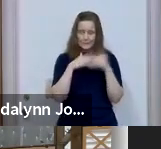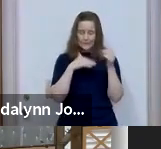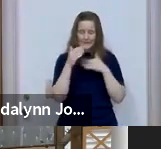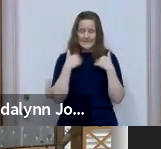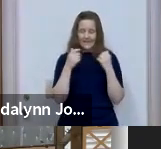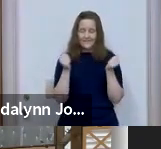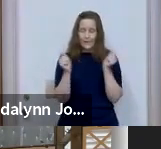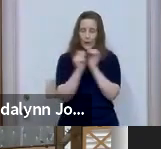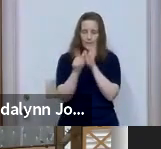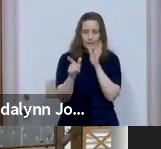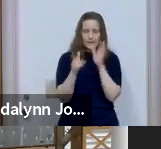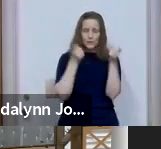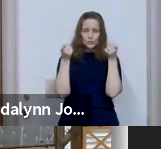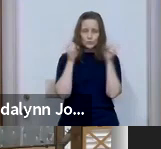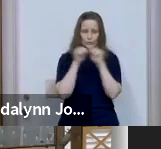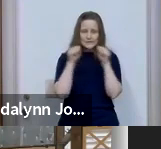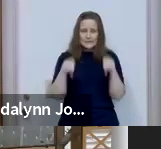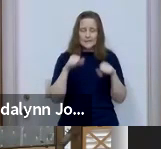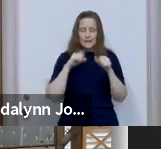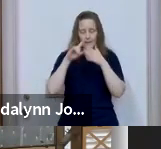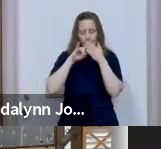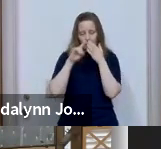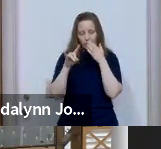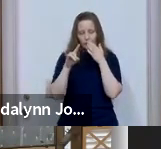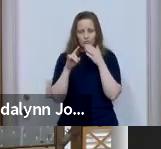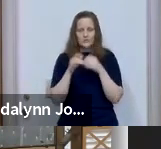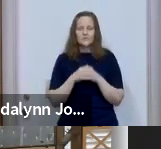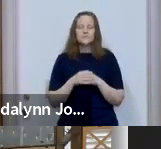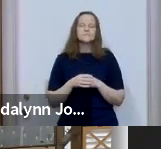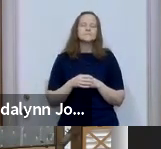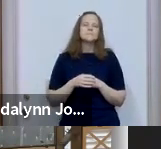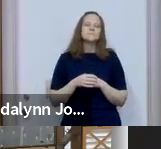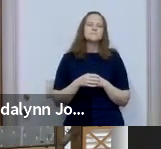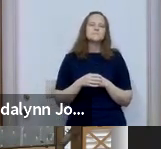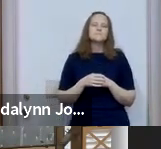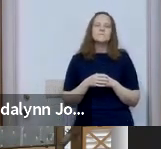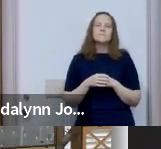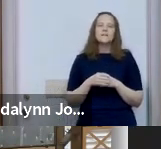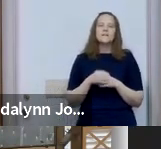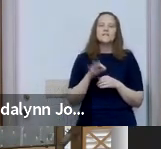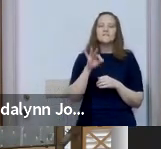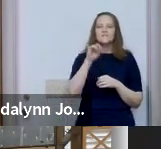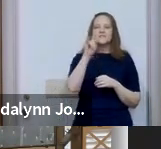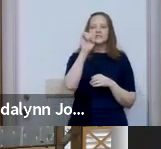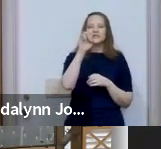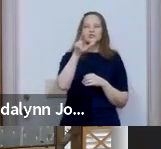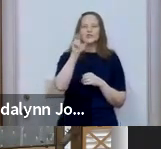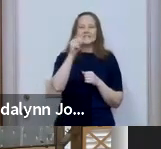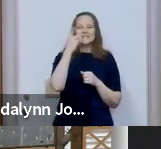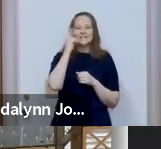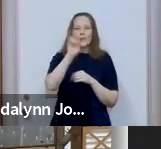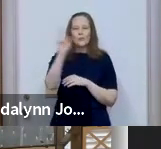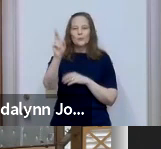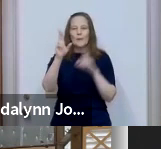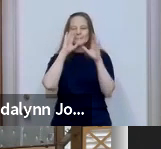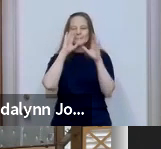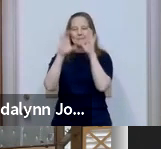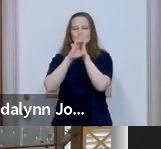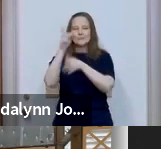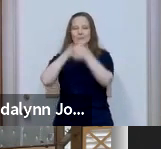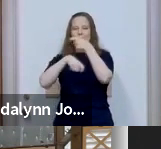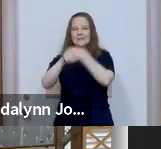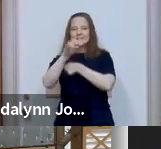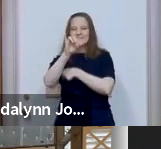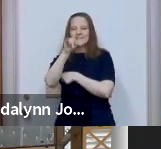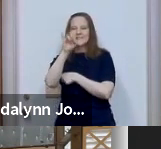automated control systems that we can monitor remotely. And I mentioned filters. This is a picture on the right side of a crew replacing